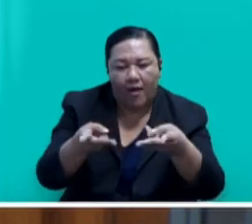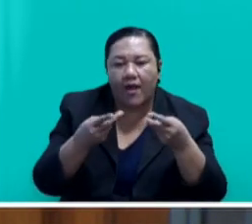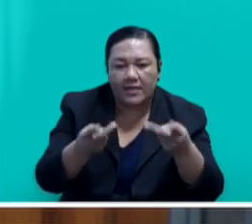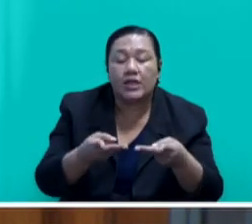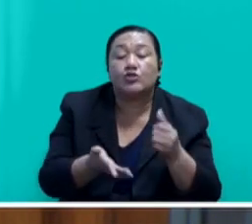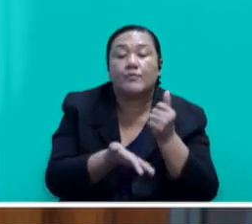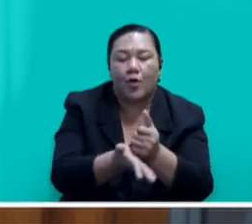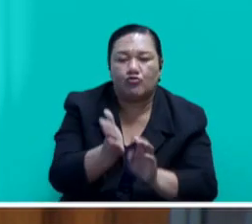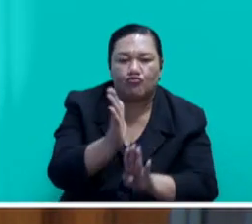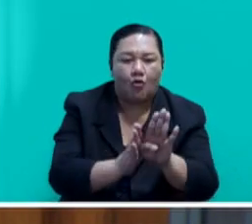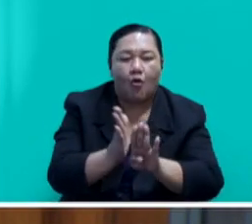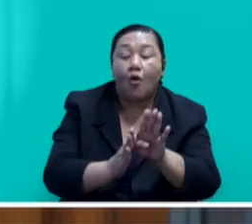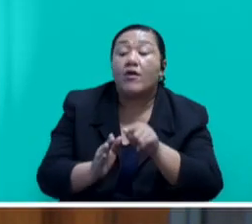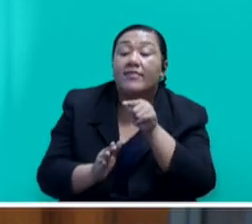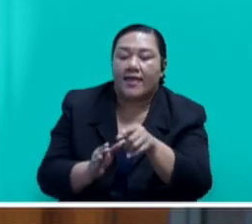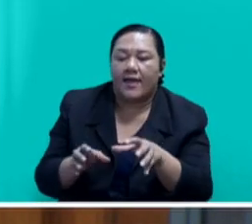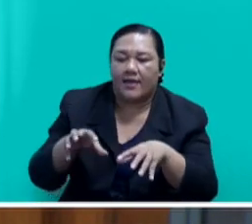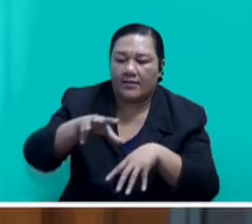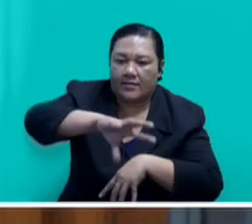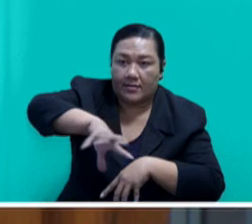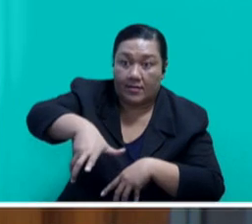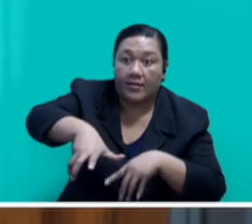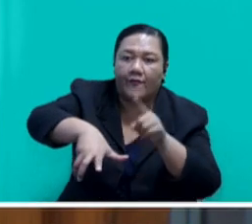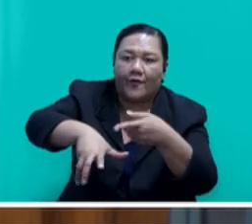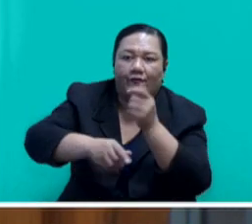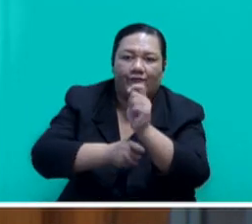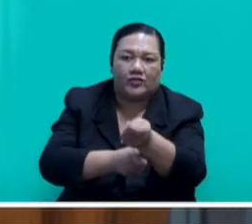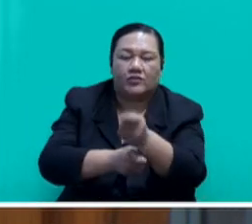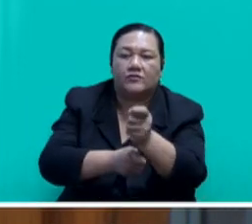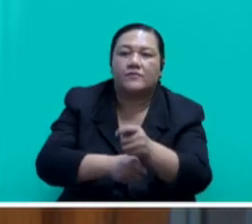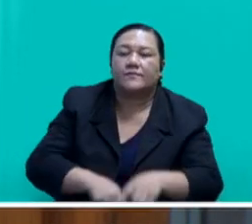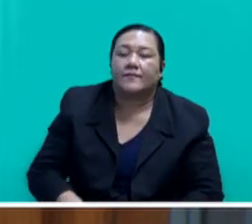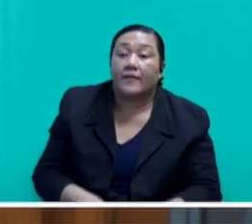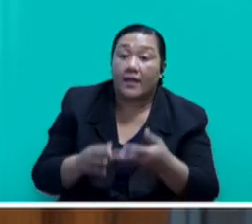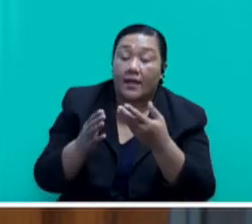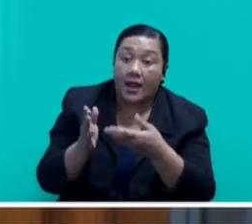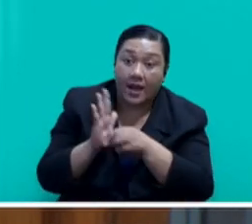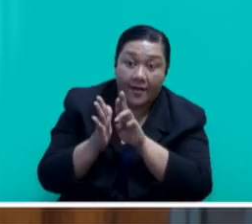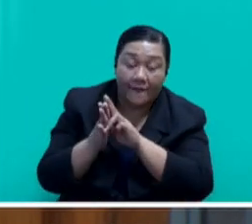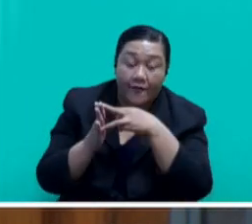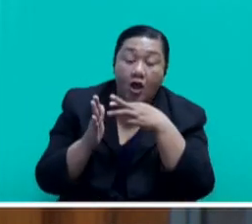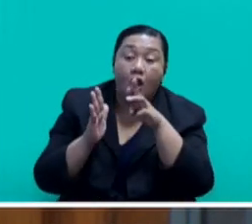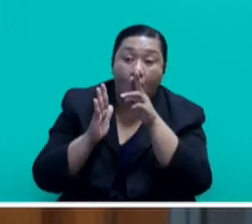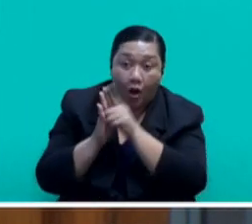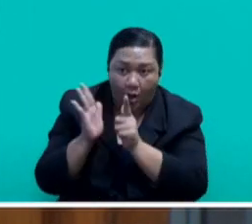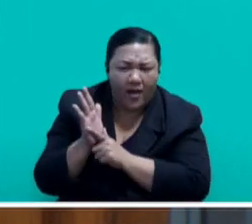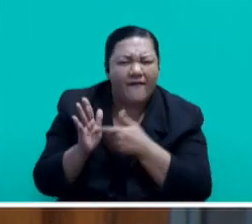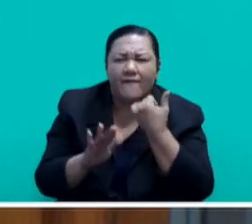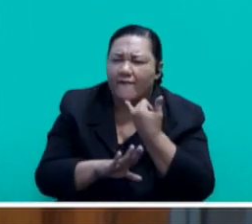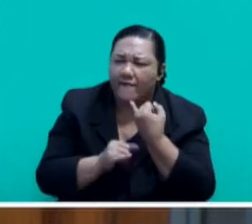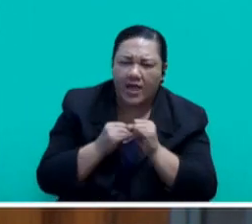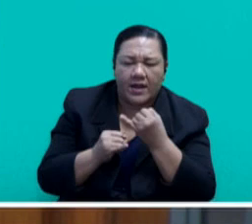the fisheries sector. Mr. Speaker, sir, the review of the law is crucial. However, it was just a